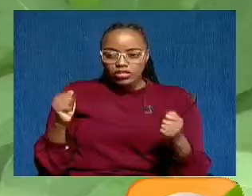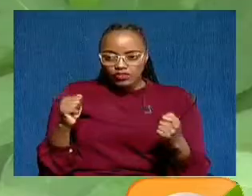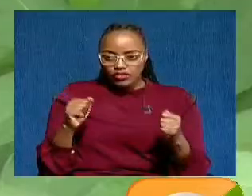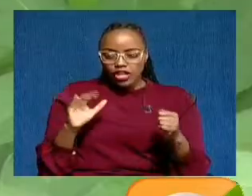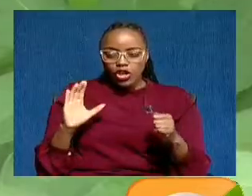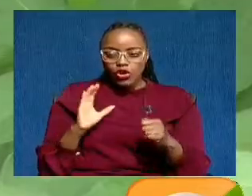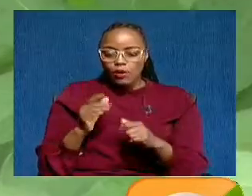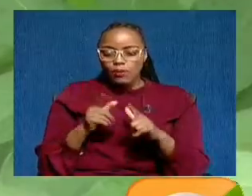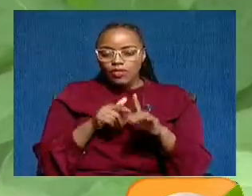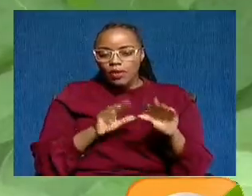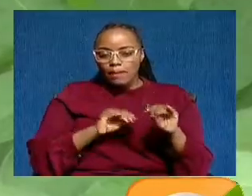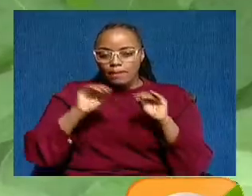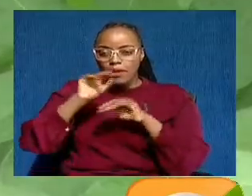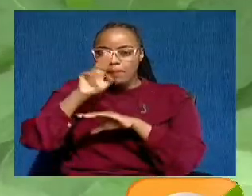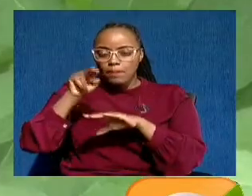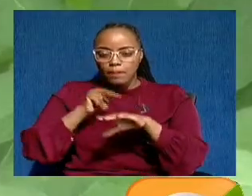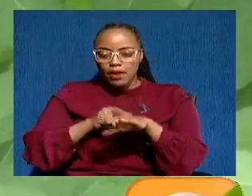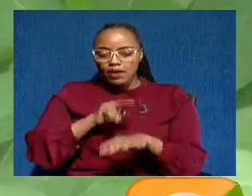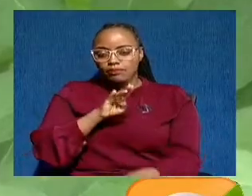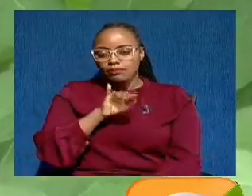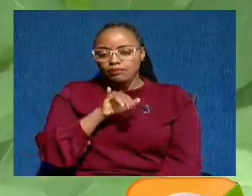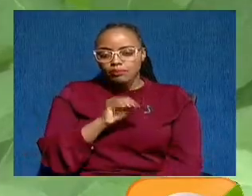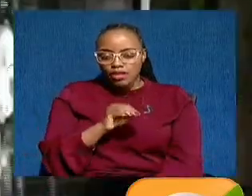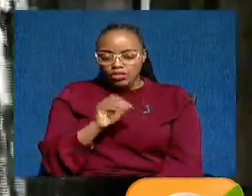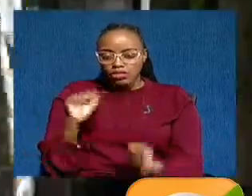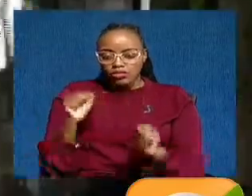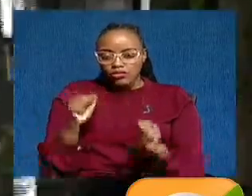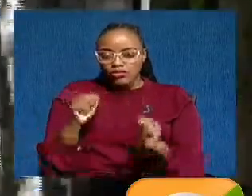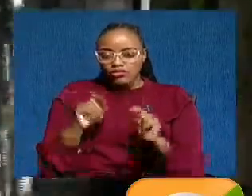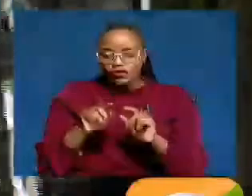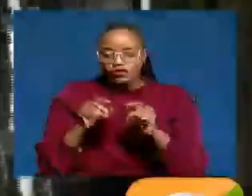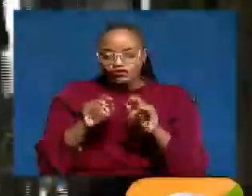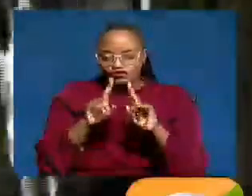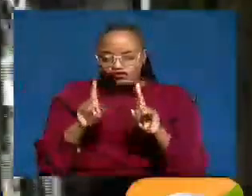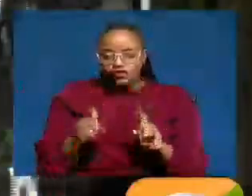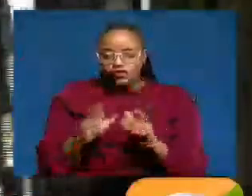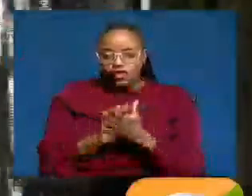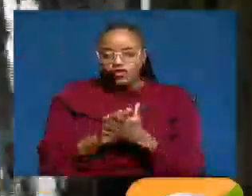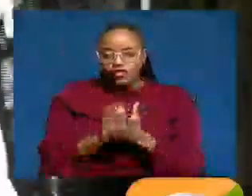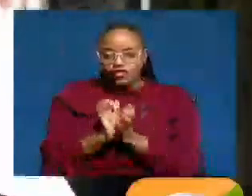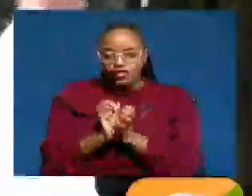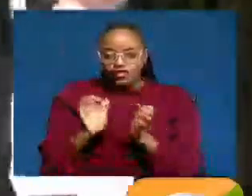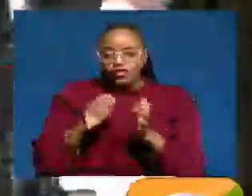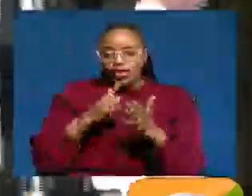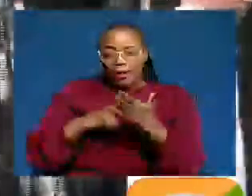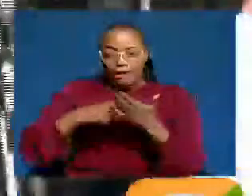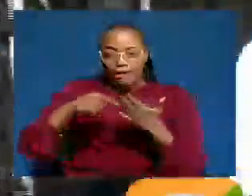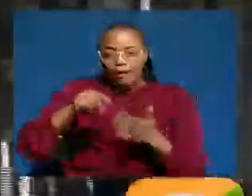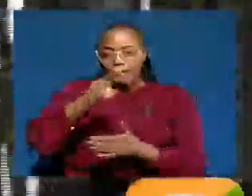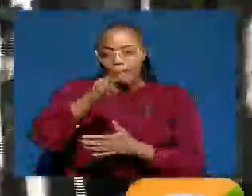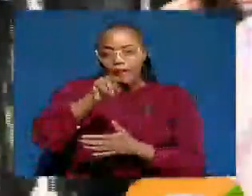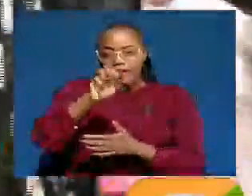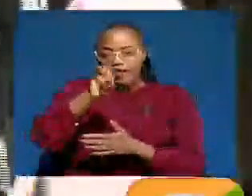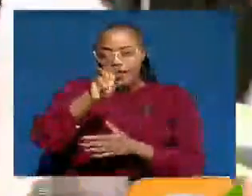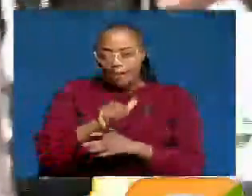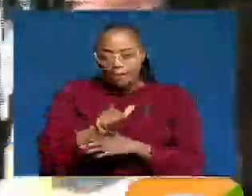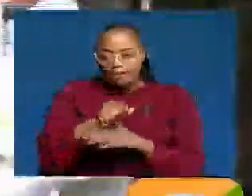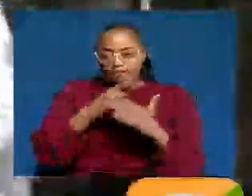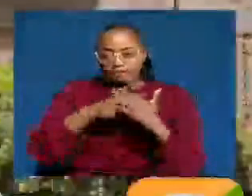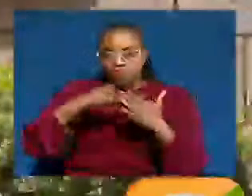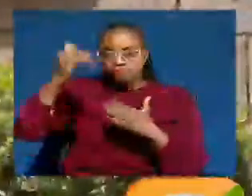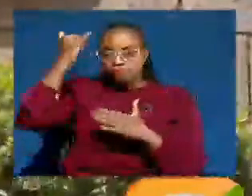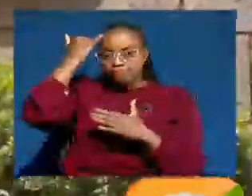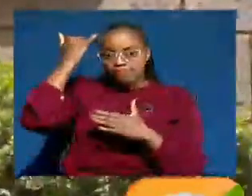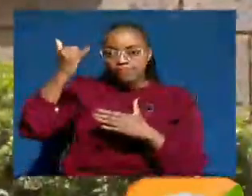then moves to the National Biosafety Authority for trial and release approvals. NEMA clears environmental